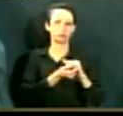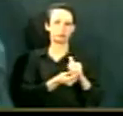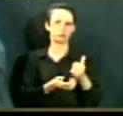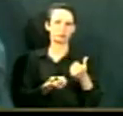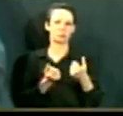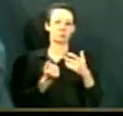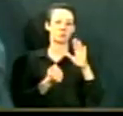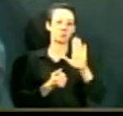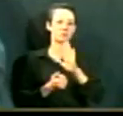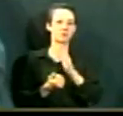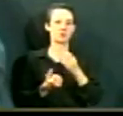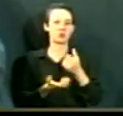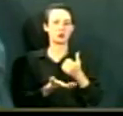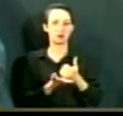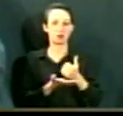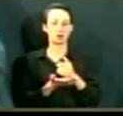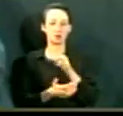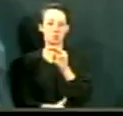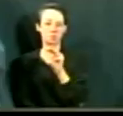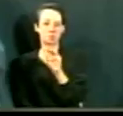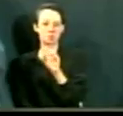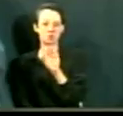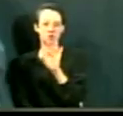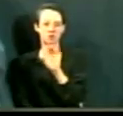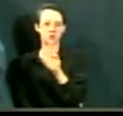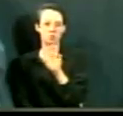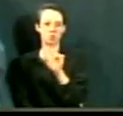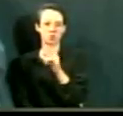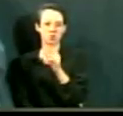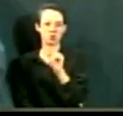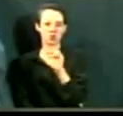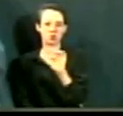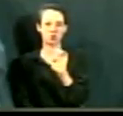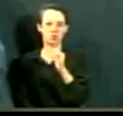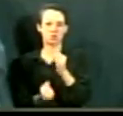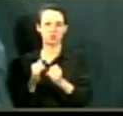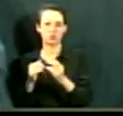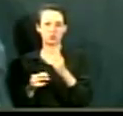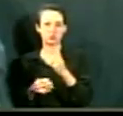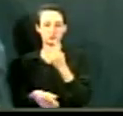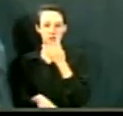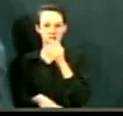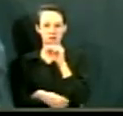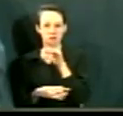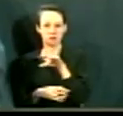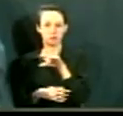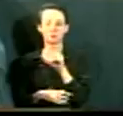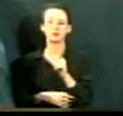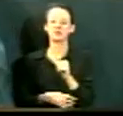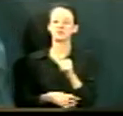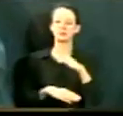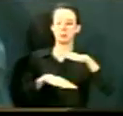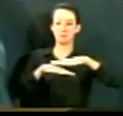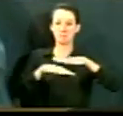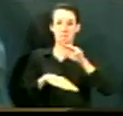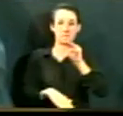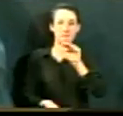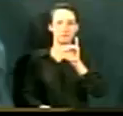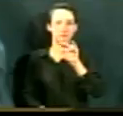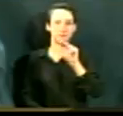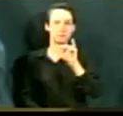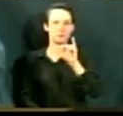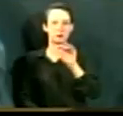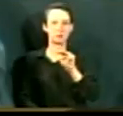Ms. Fugit's the last light we see. Thank you. So The only thing I would say about the minimum 4%, again, I know